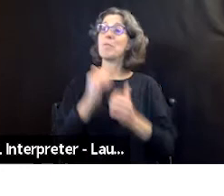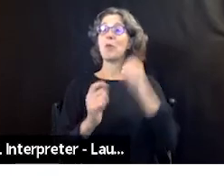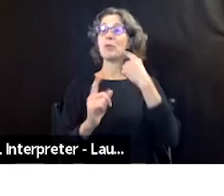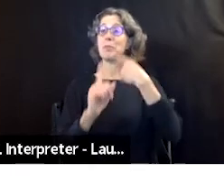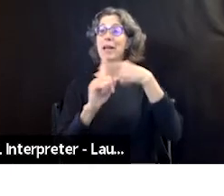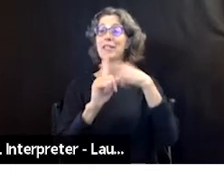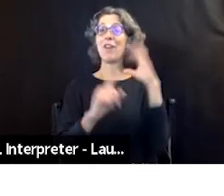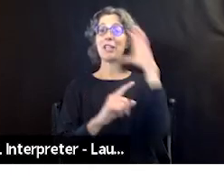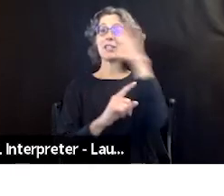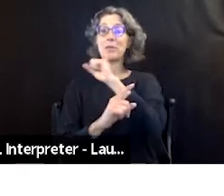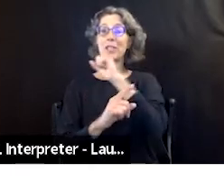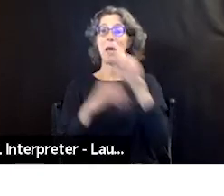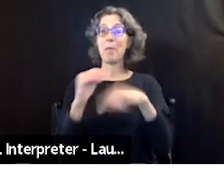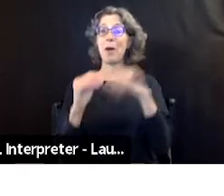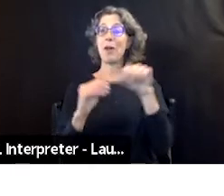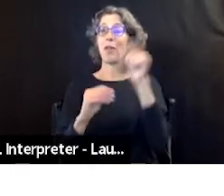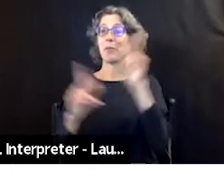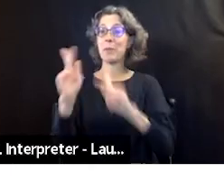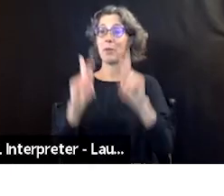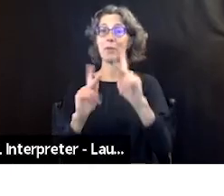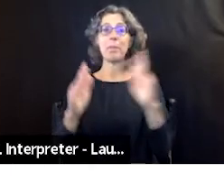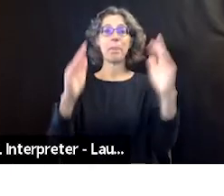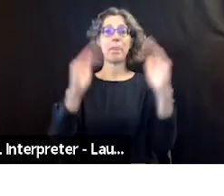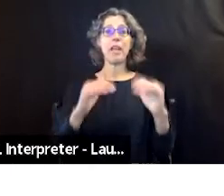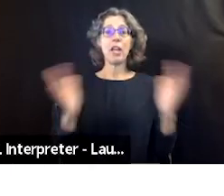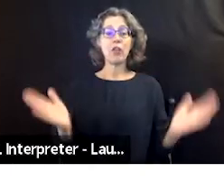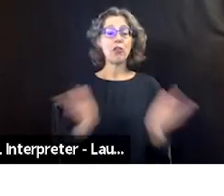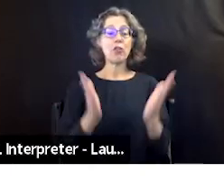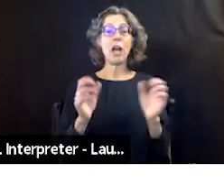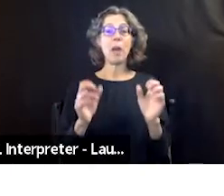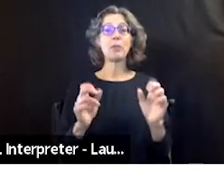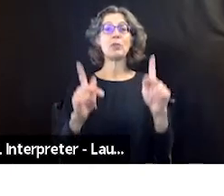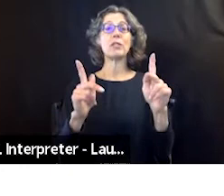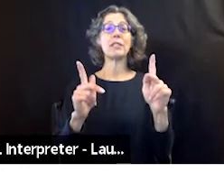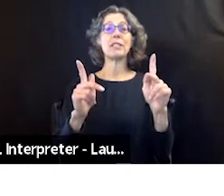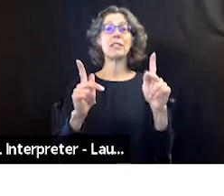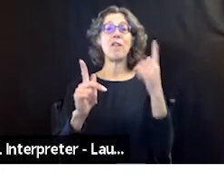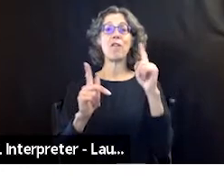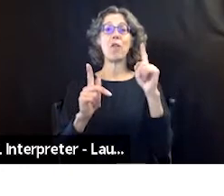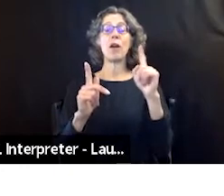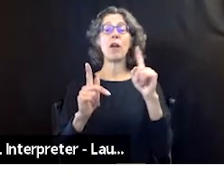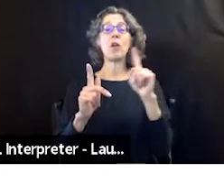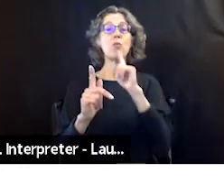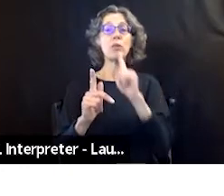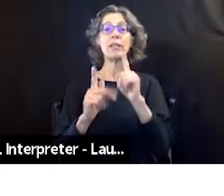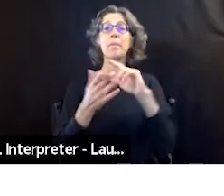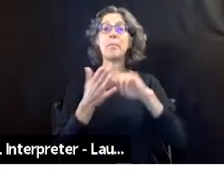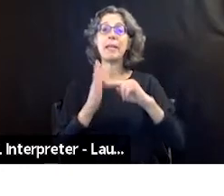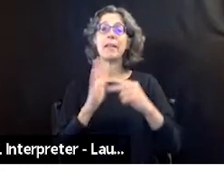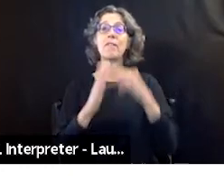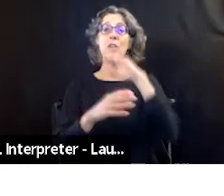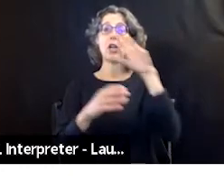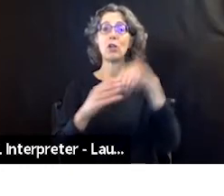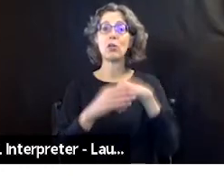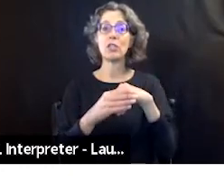others. You could encourage opportunities for meaningful inclusion co-constructed with people